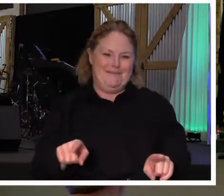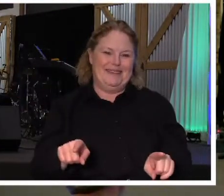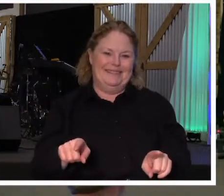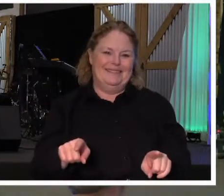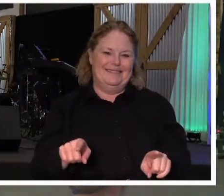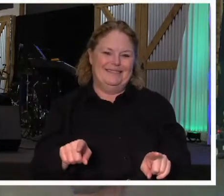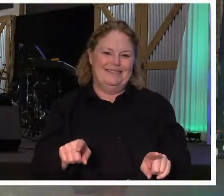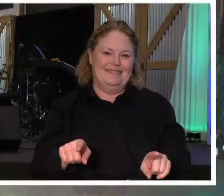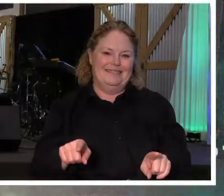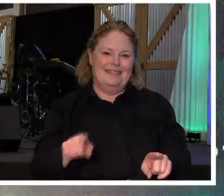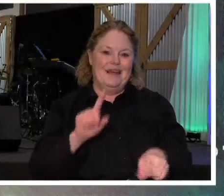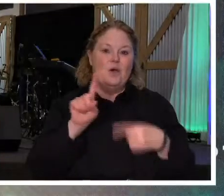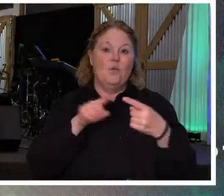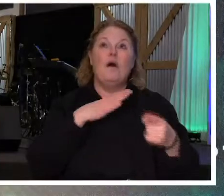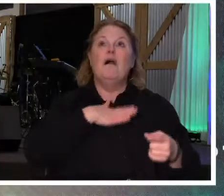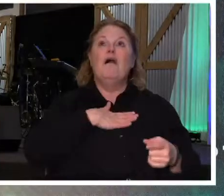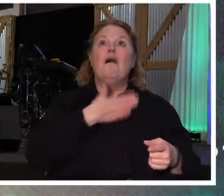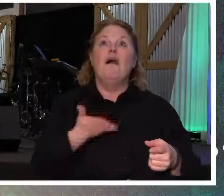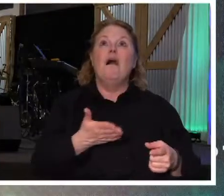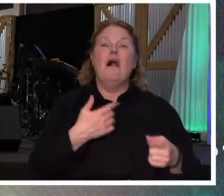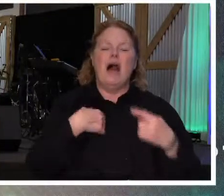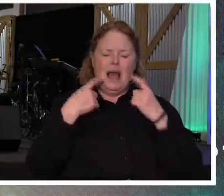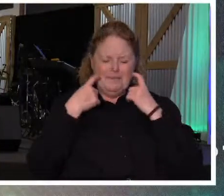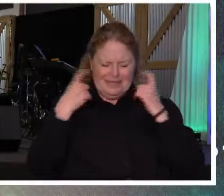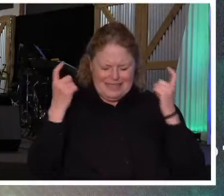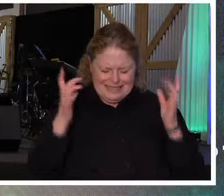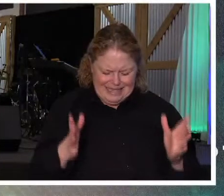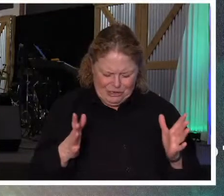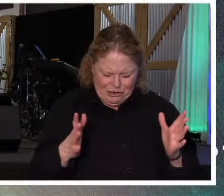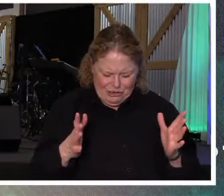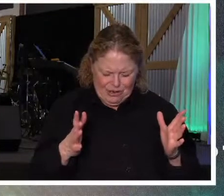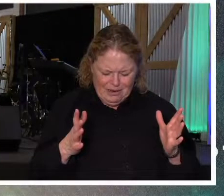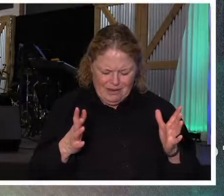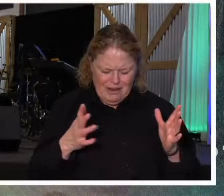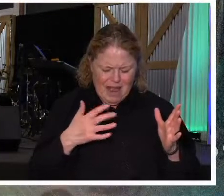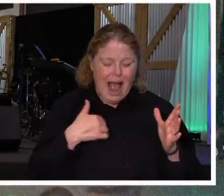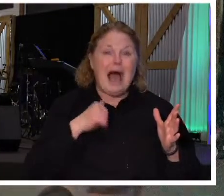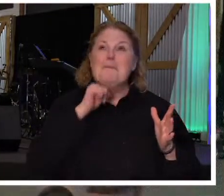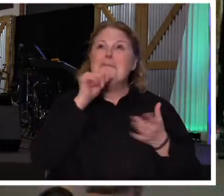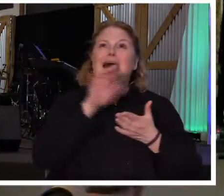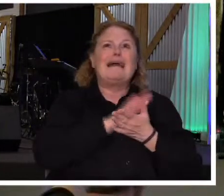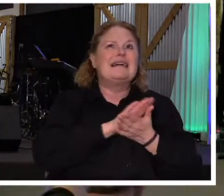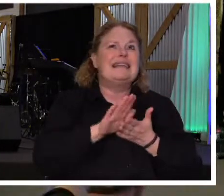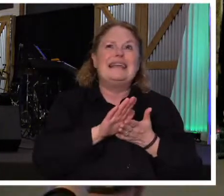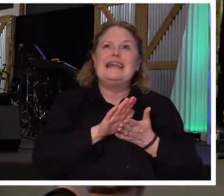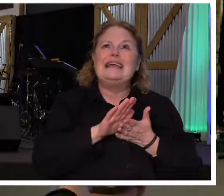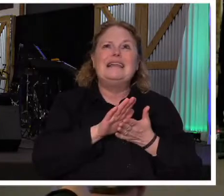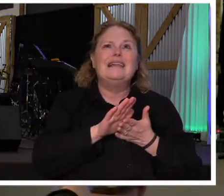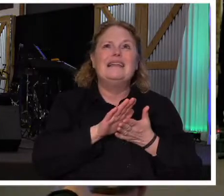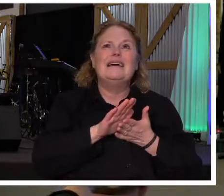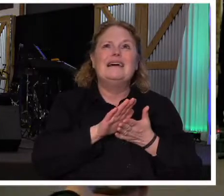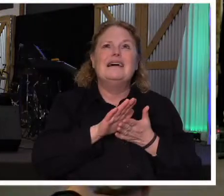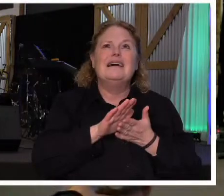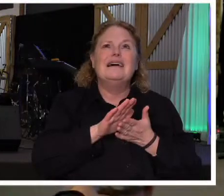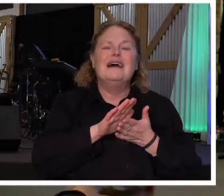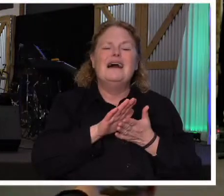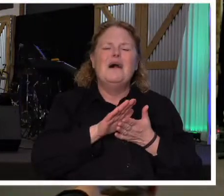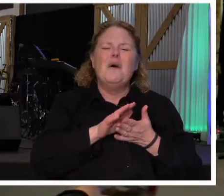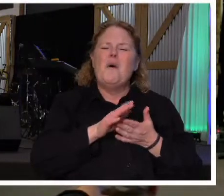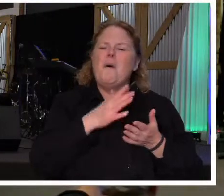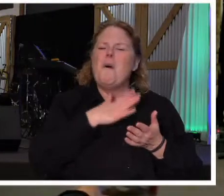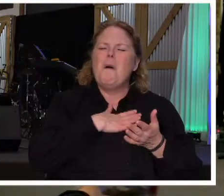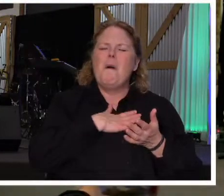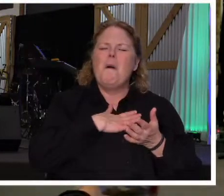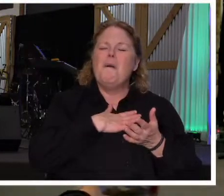purity, because as soon as he confesses his sin, as soon as he talks about the reality of his true self in the presence of the Holy God, and he says, woe to me,